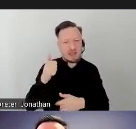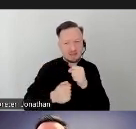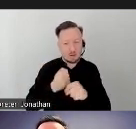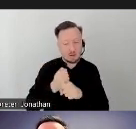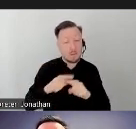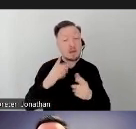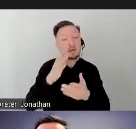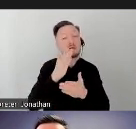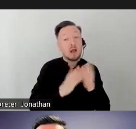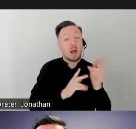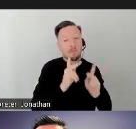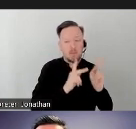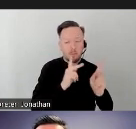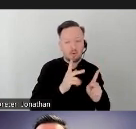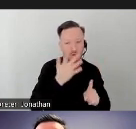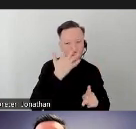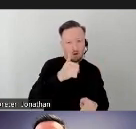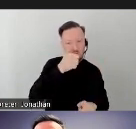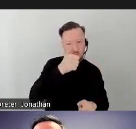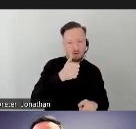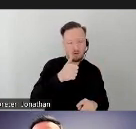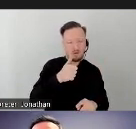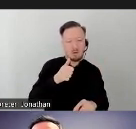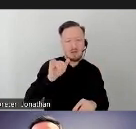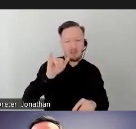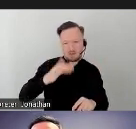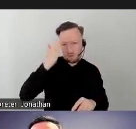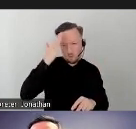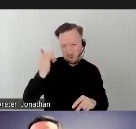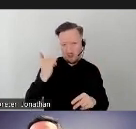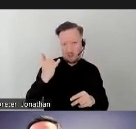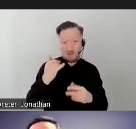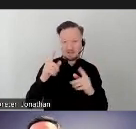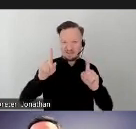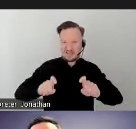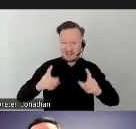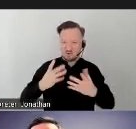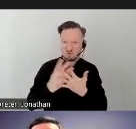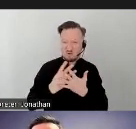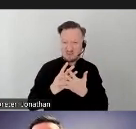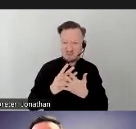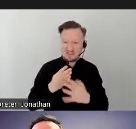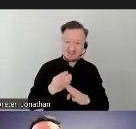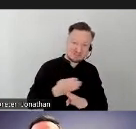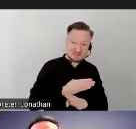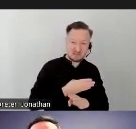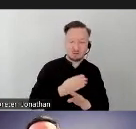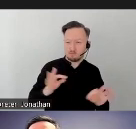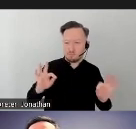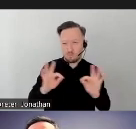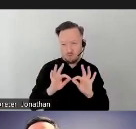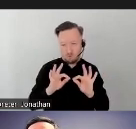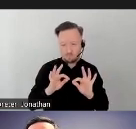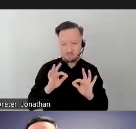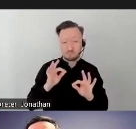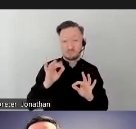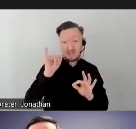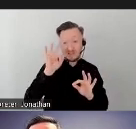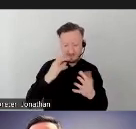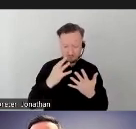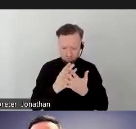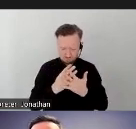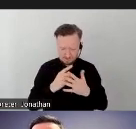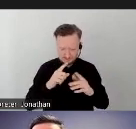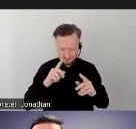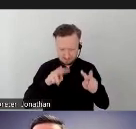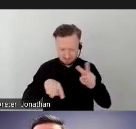That's why we talk about screening, because with the screening process, you can identify these